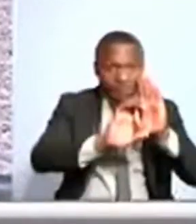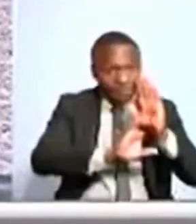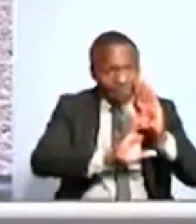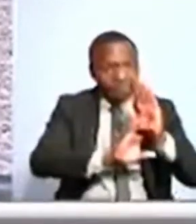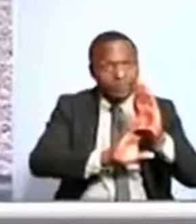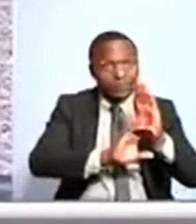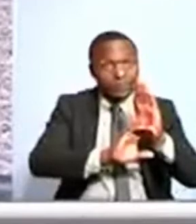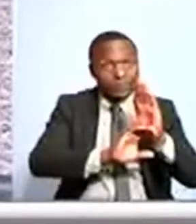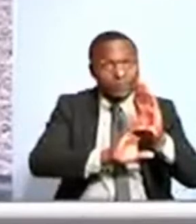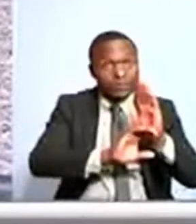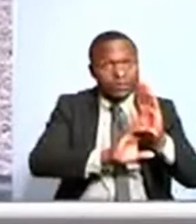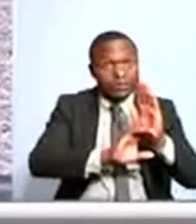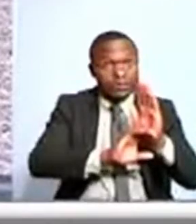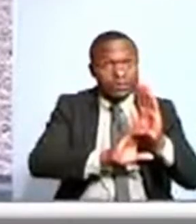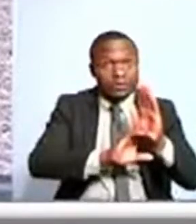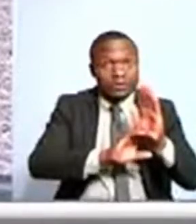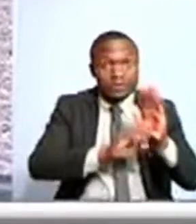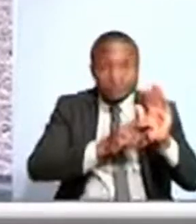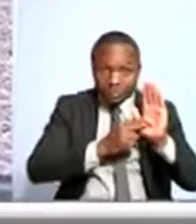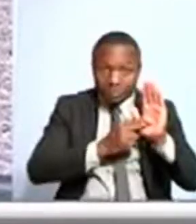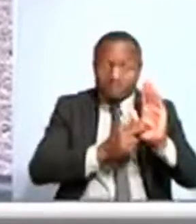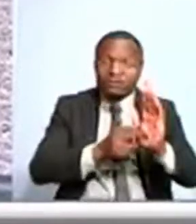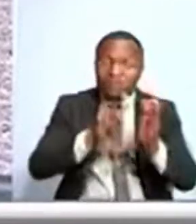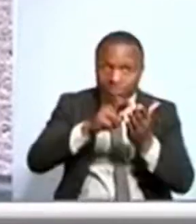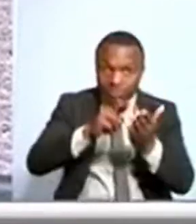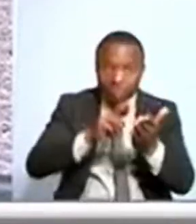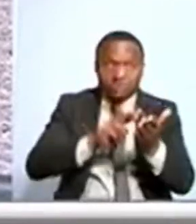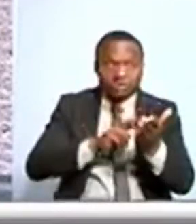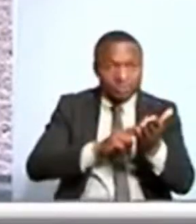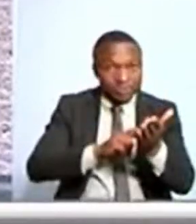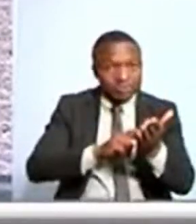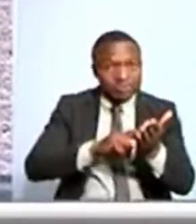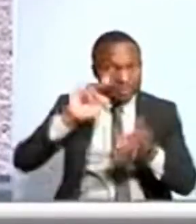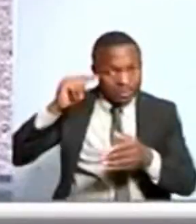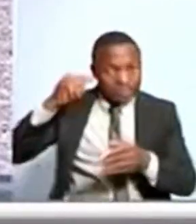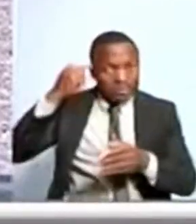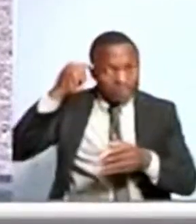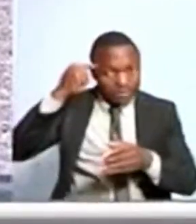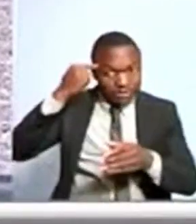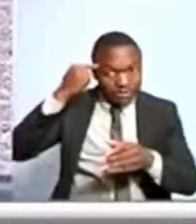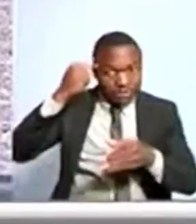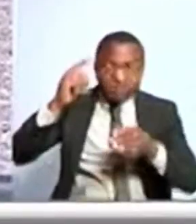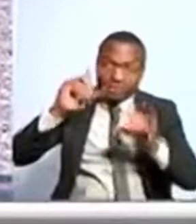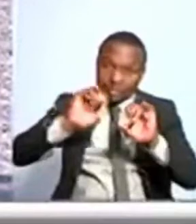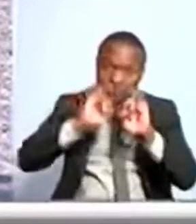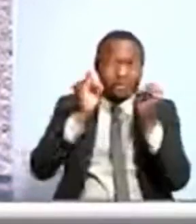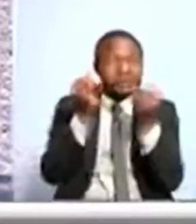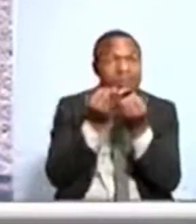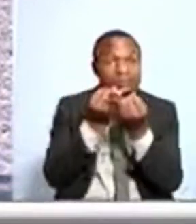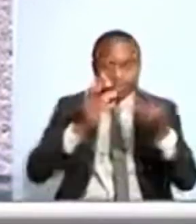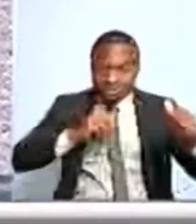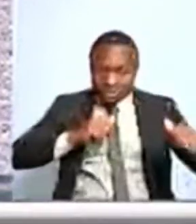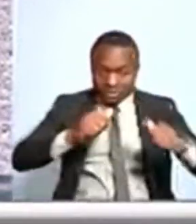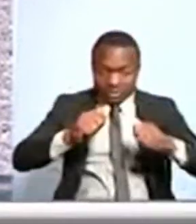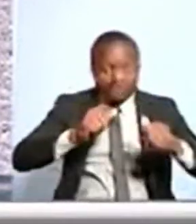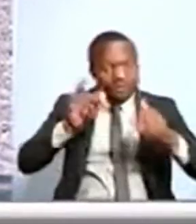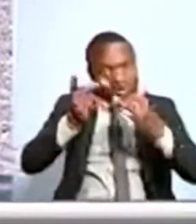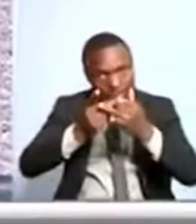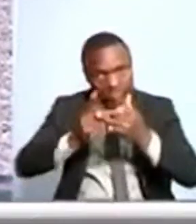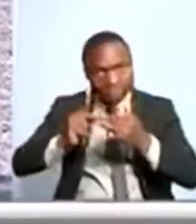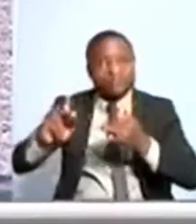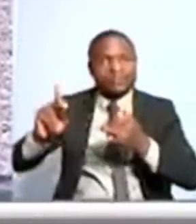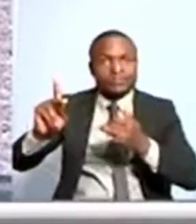out the establishment of the government and its organs. The administrative part is